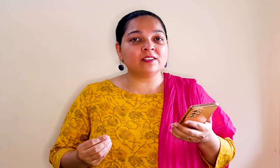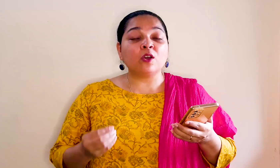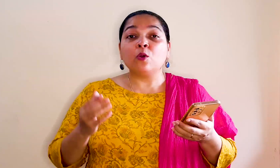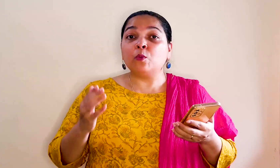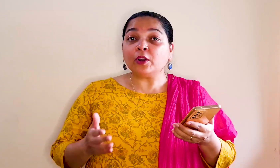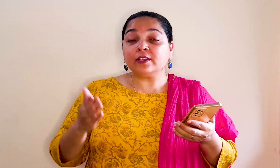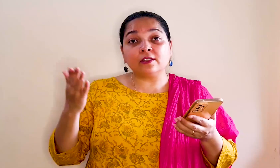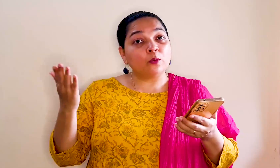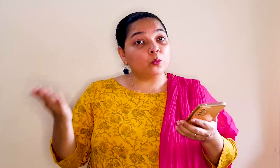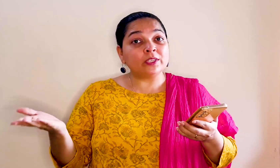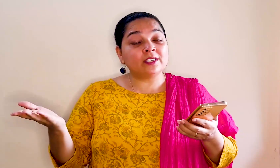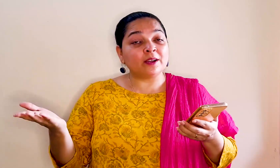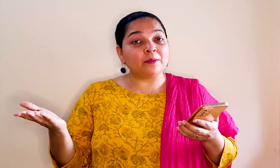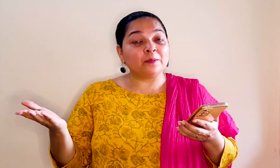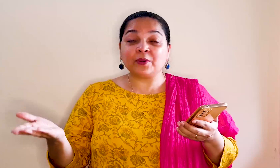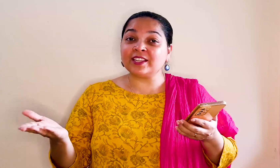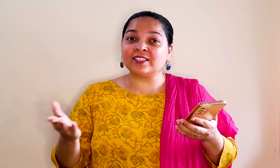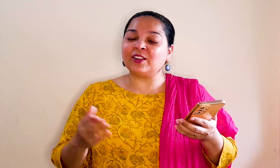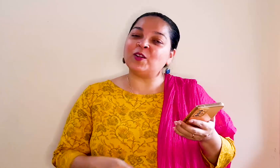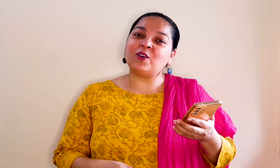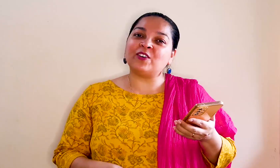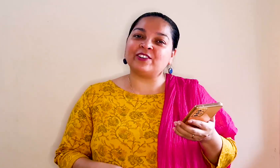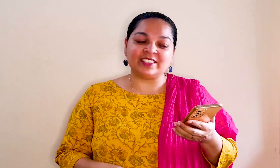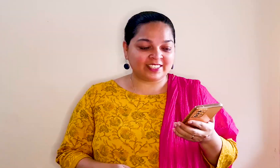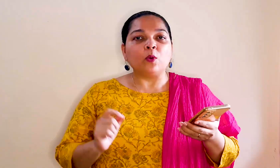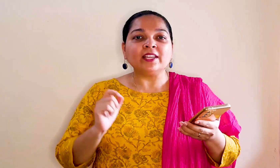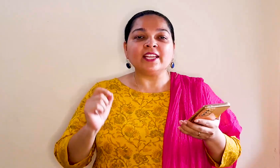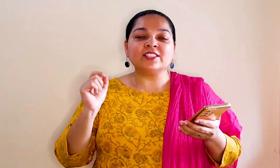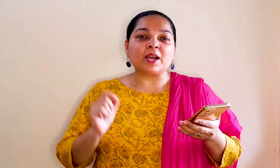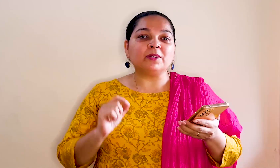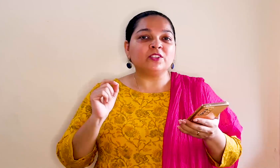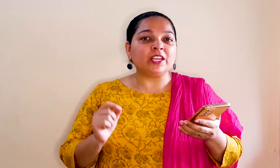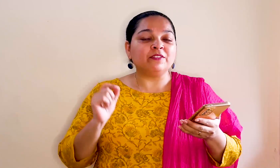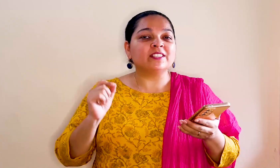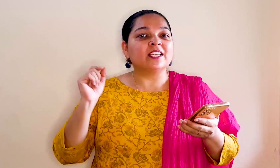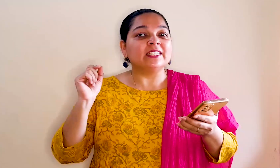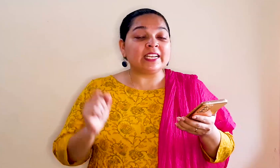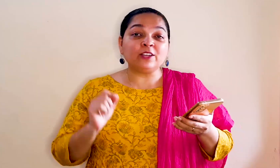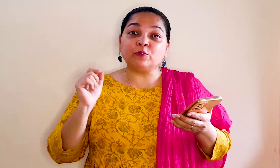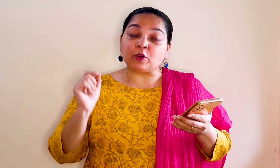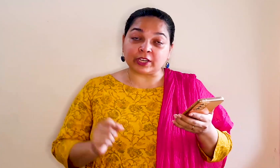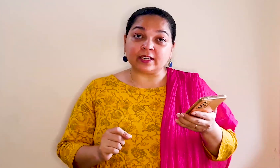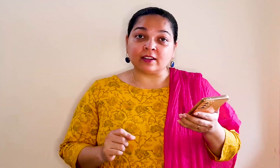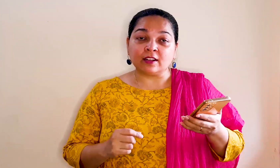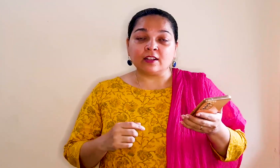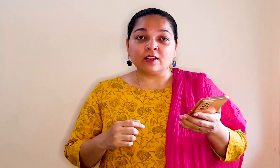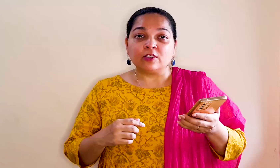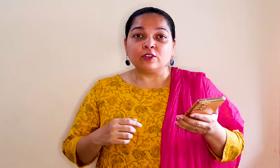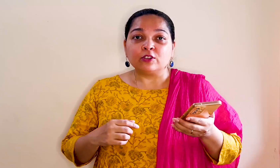message is, what is wisdom? Praise the Lord. 1 Kings chapter 3 verse 3 to